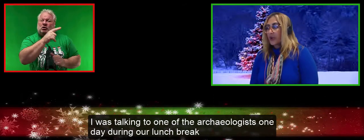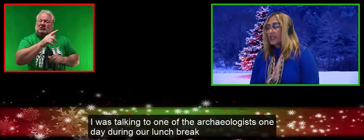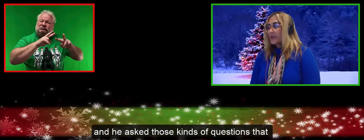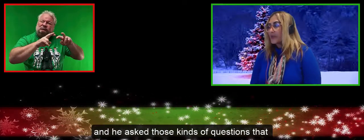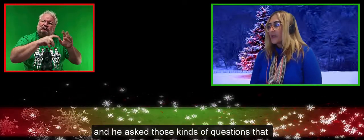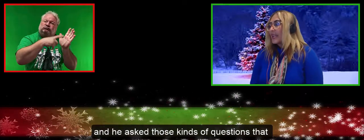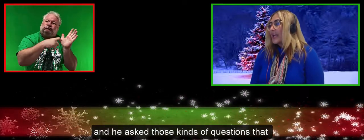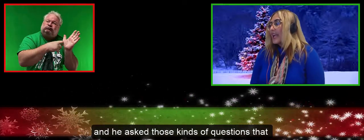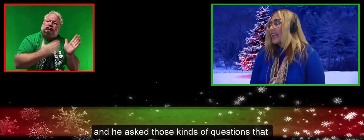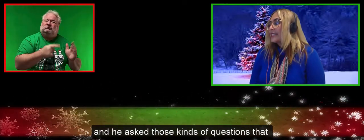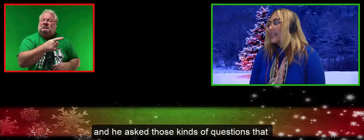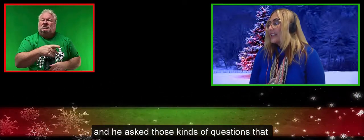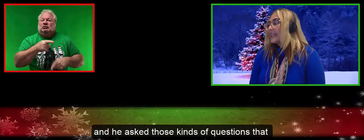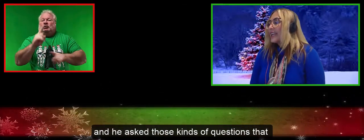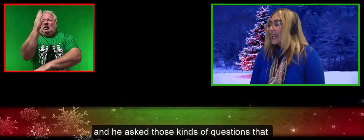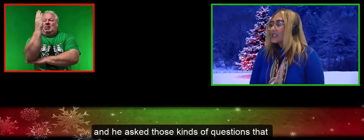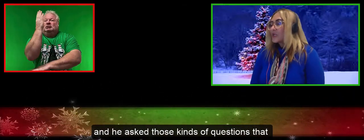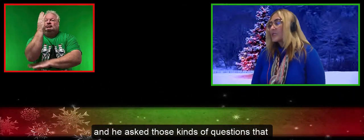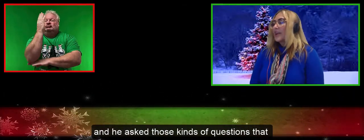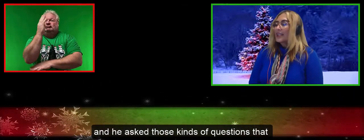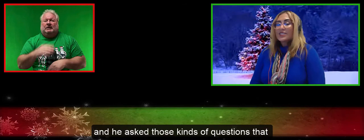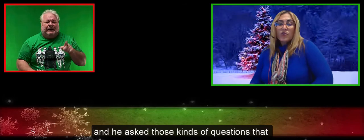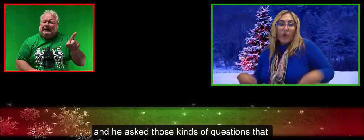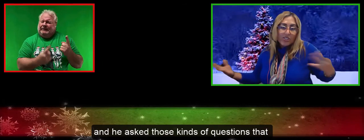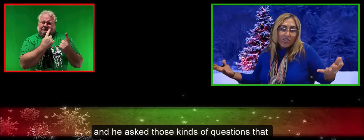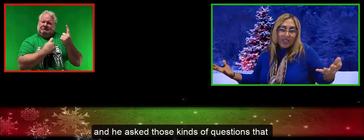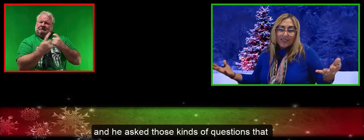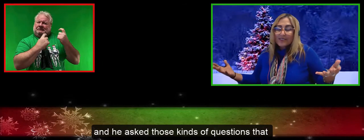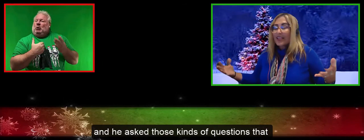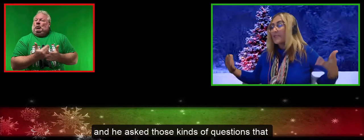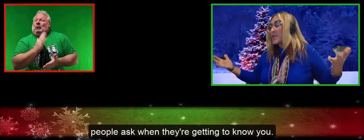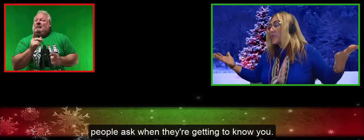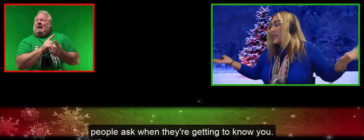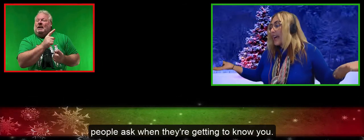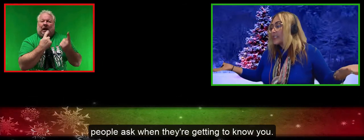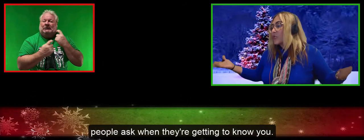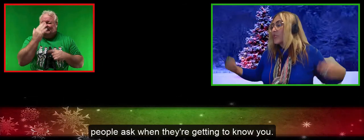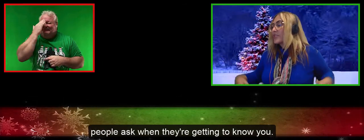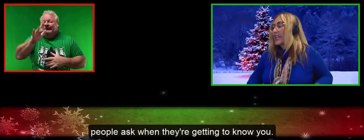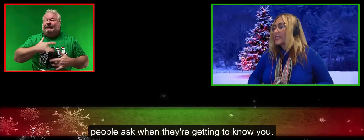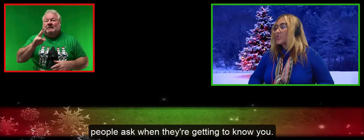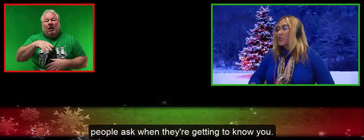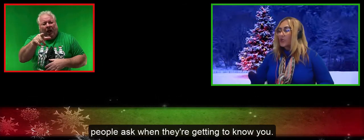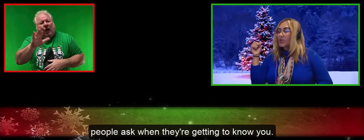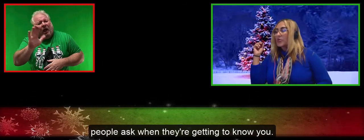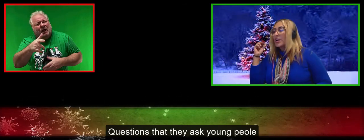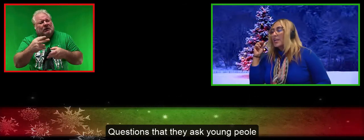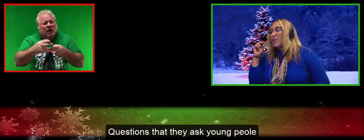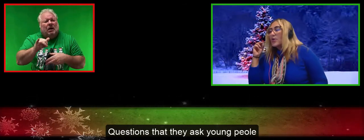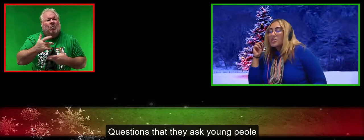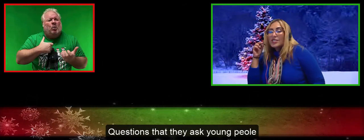lunch break, and he asked those kinds of questions that people ask when they're getting to know